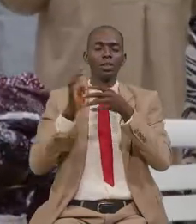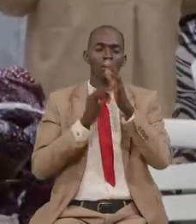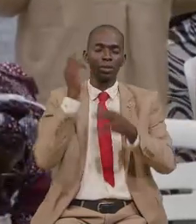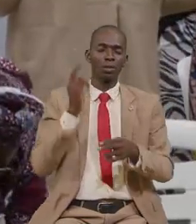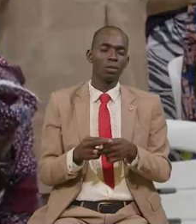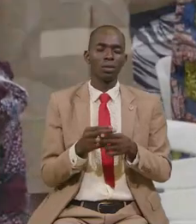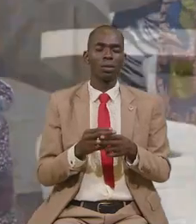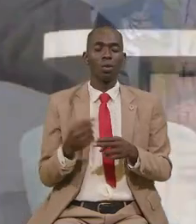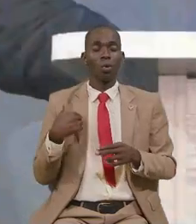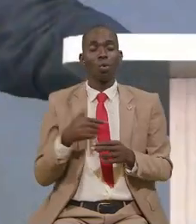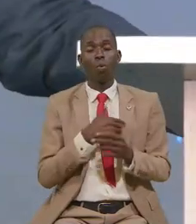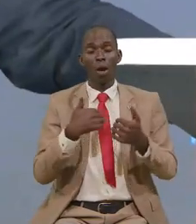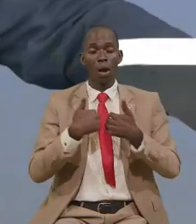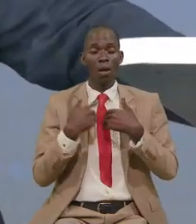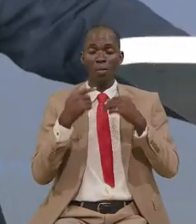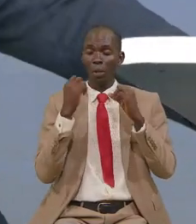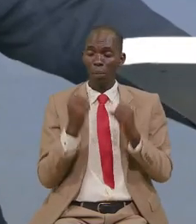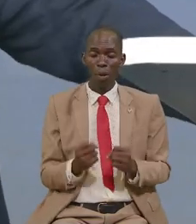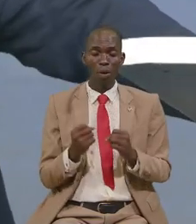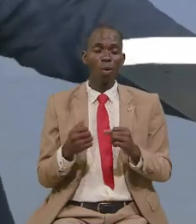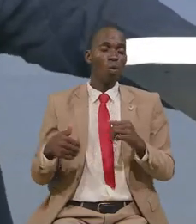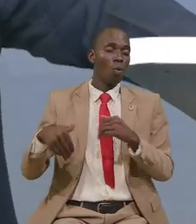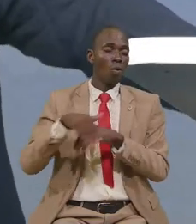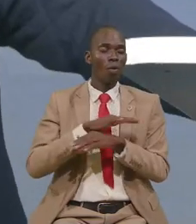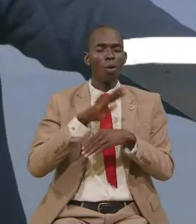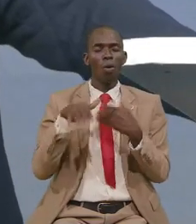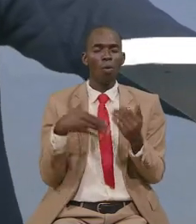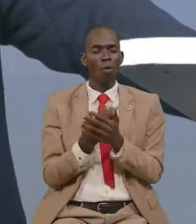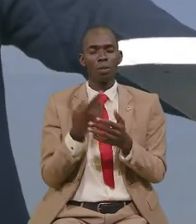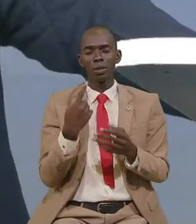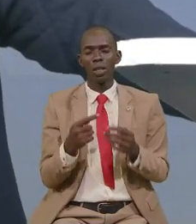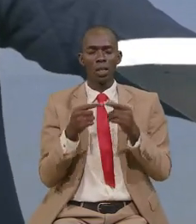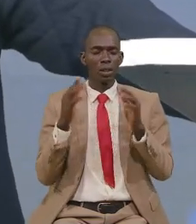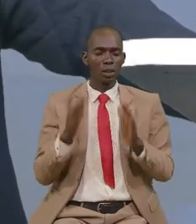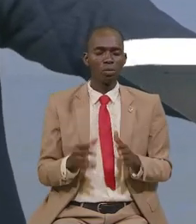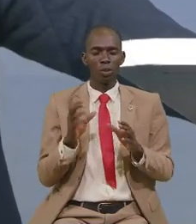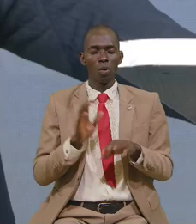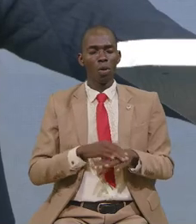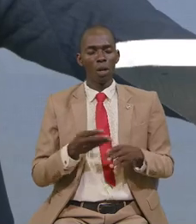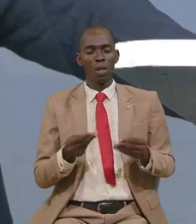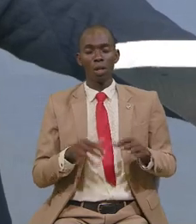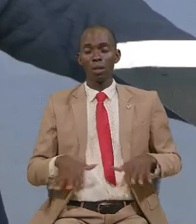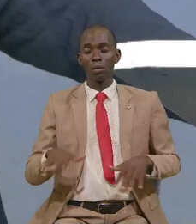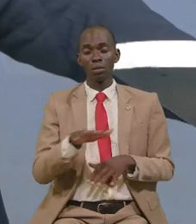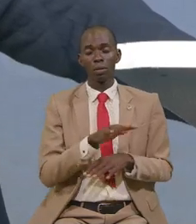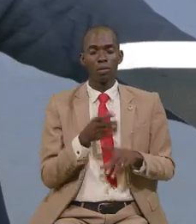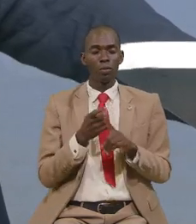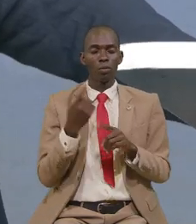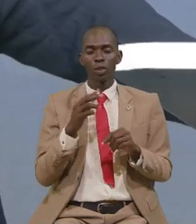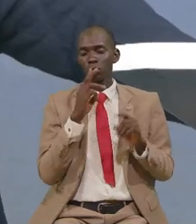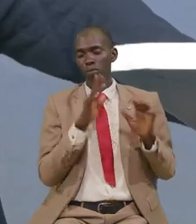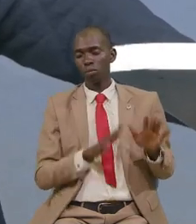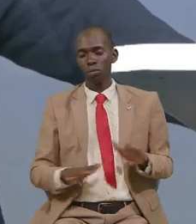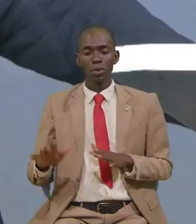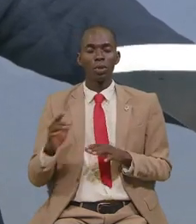Amen. We have the power over all those enemies on land, from the sea,